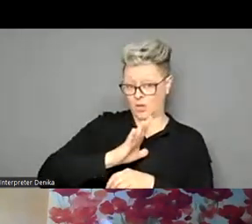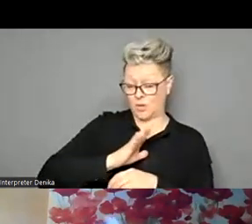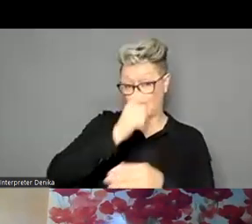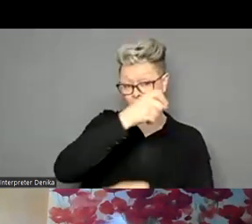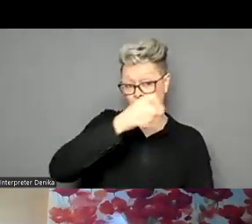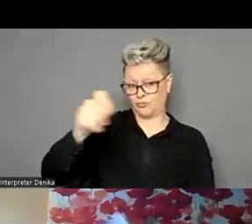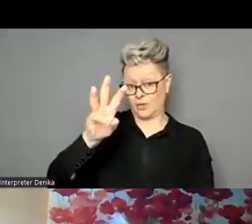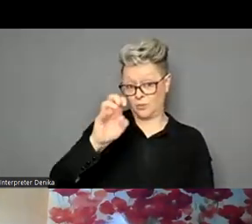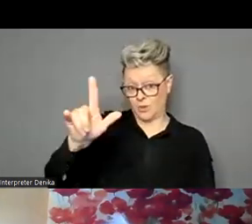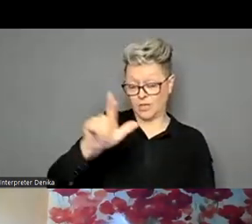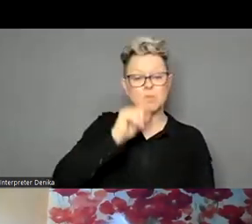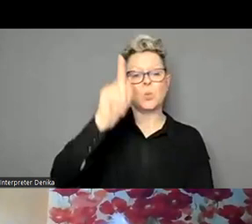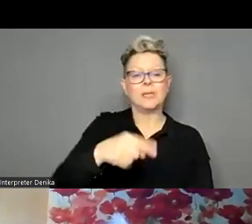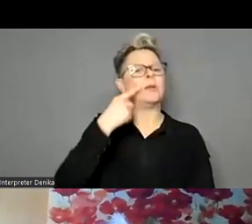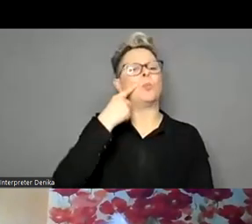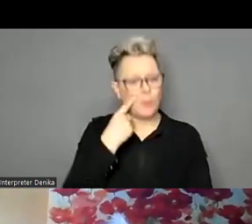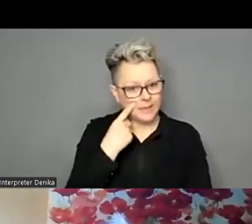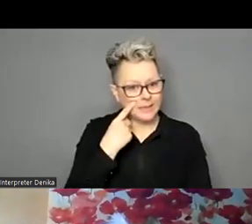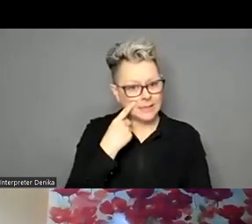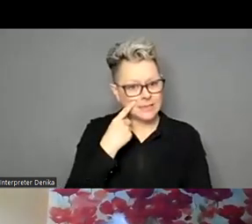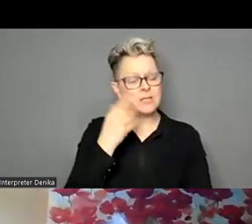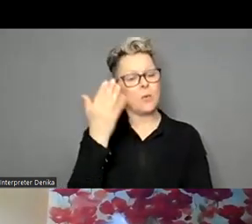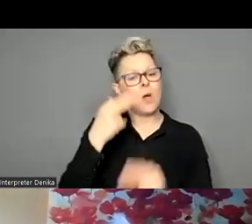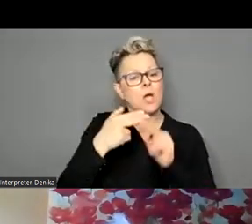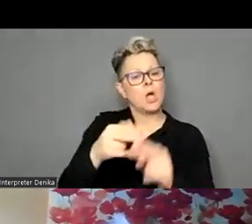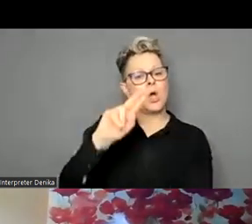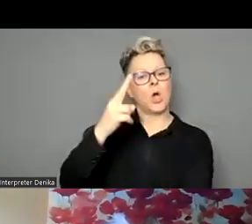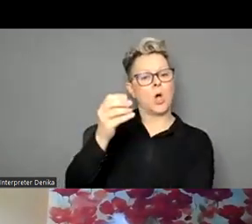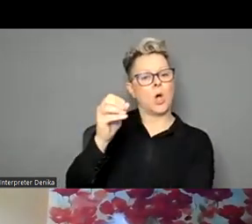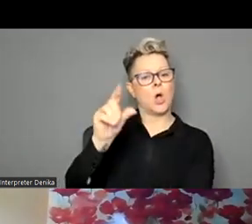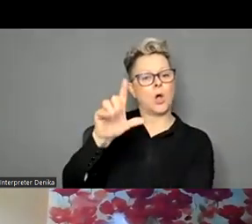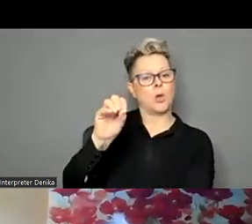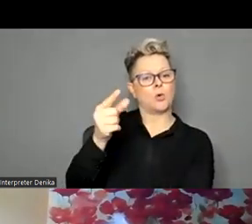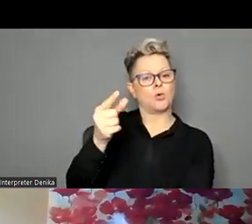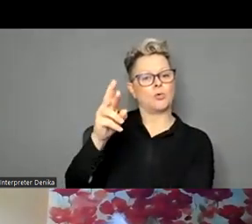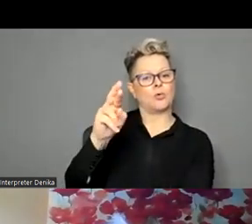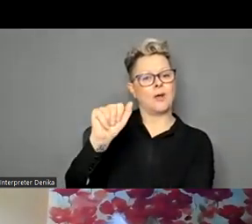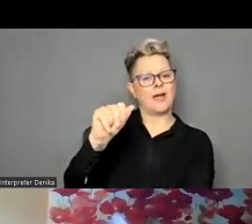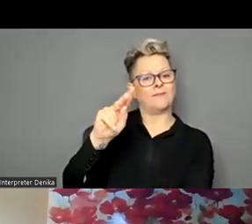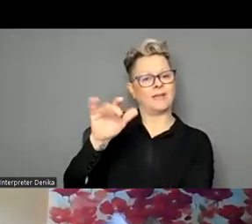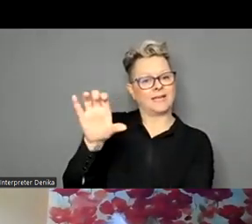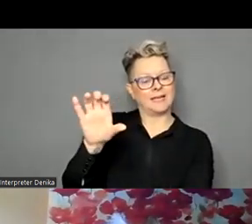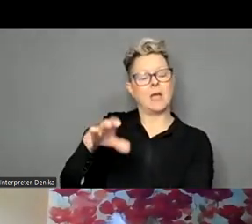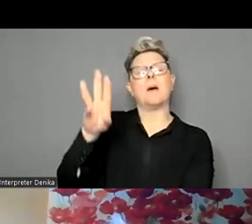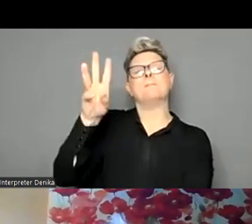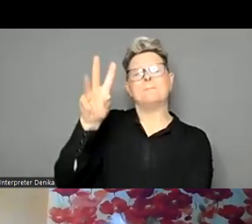you don't need a witness under the Wills Act. That's called a holographic will. But there's risks involved